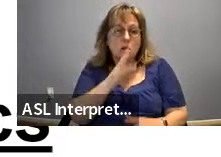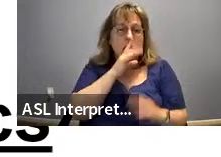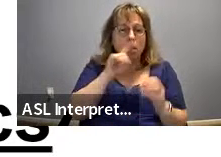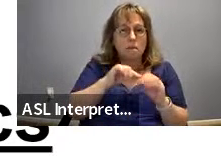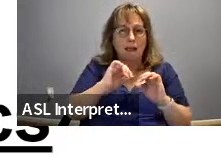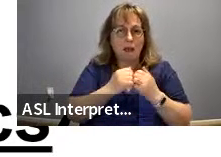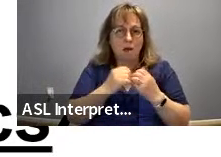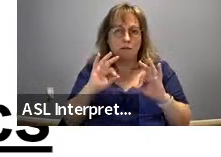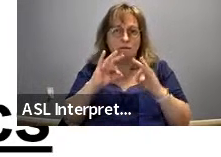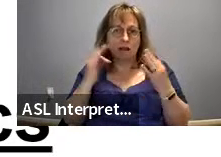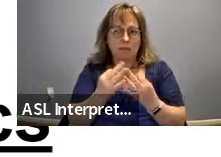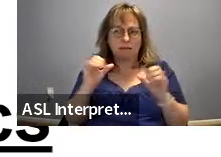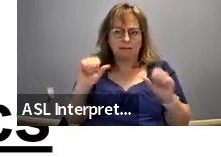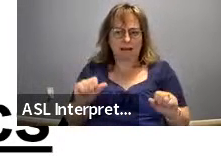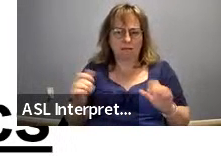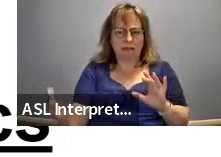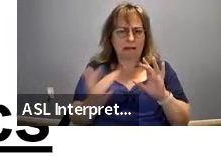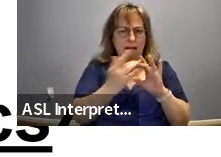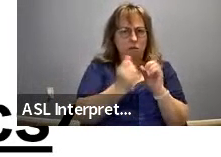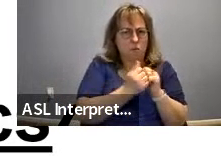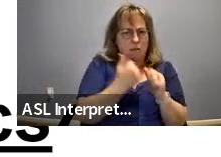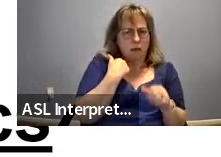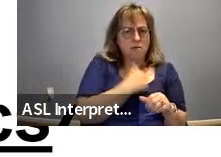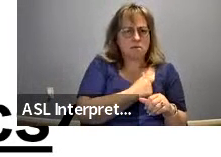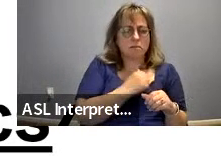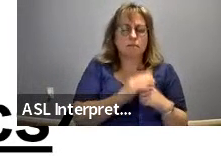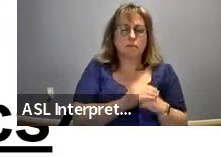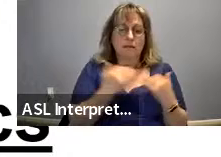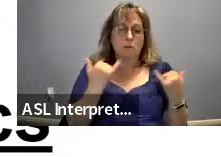With that, I'll turn it over to Sean.